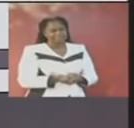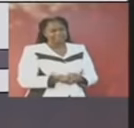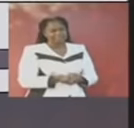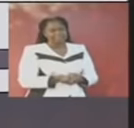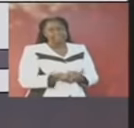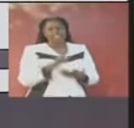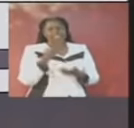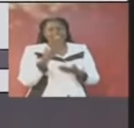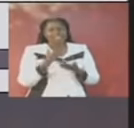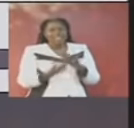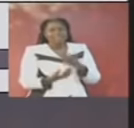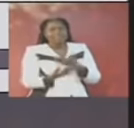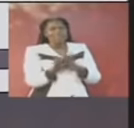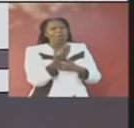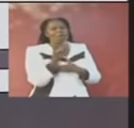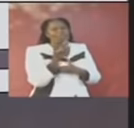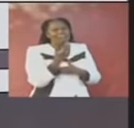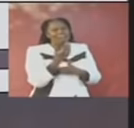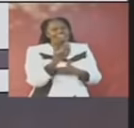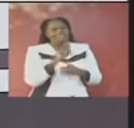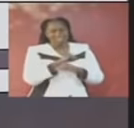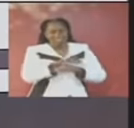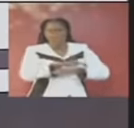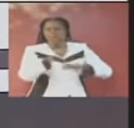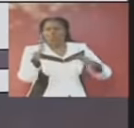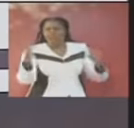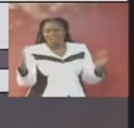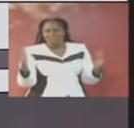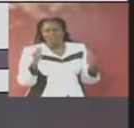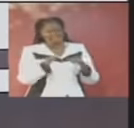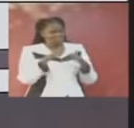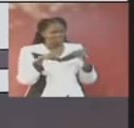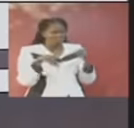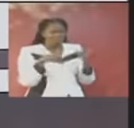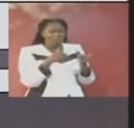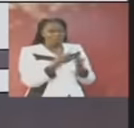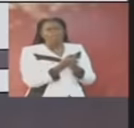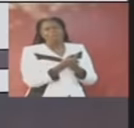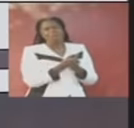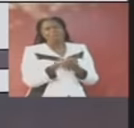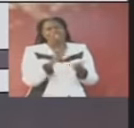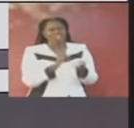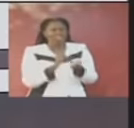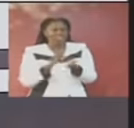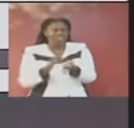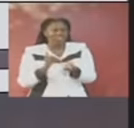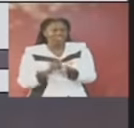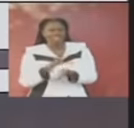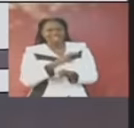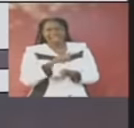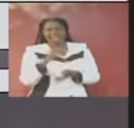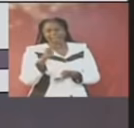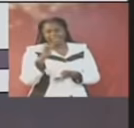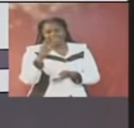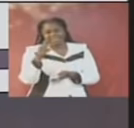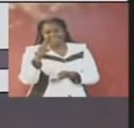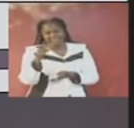Avery Hines, Ms. Candice Alcantara, members of the media, and our listening and viewing audience, good